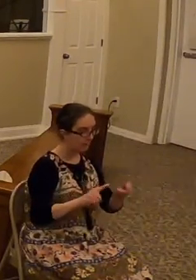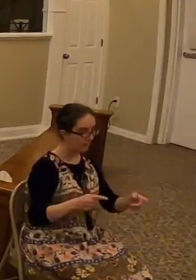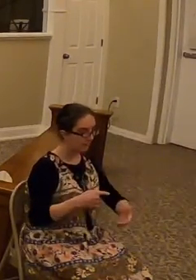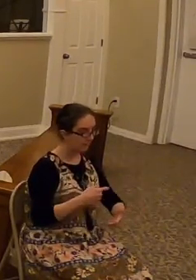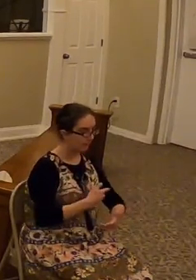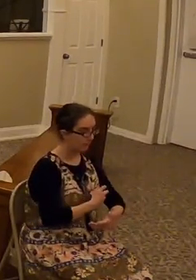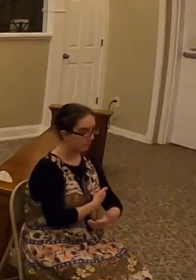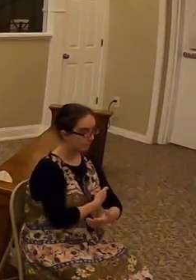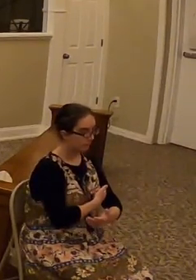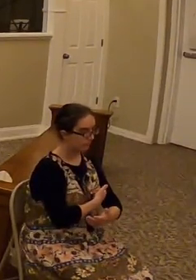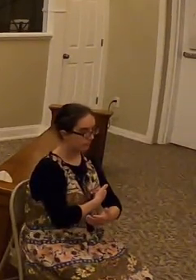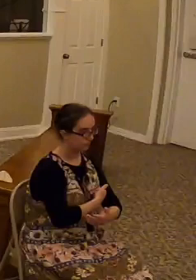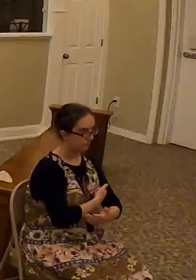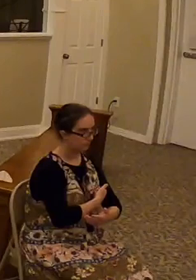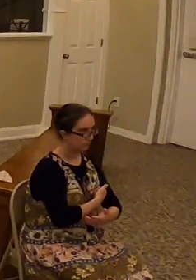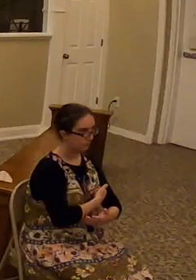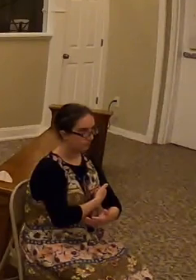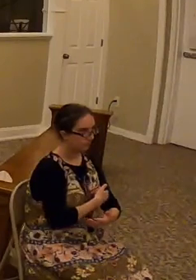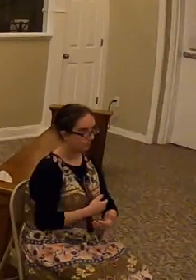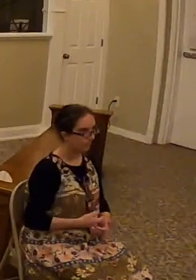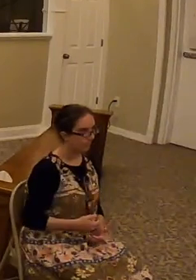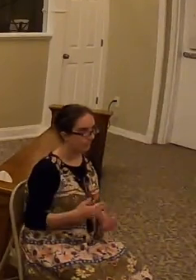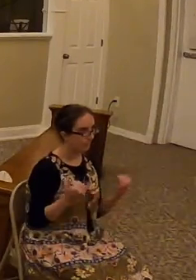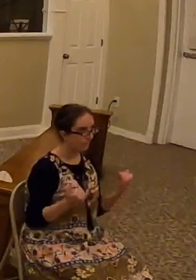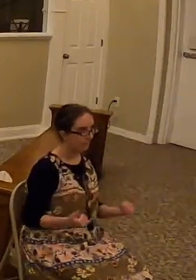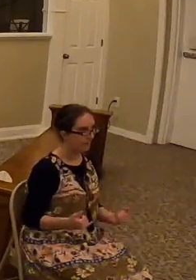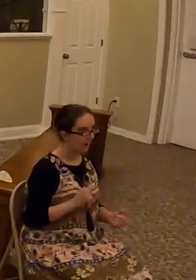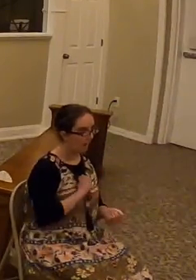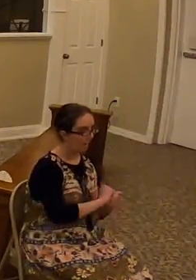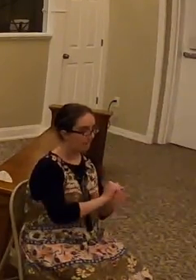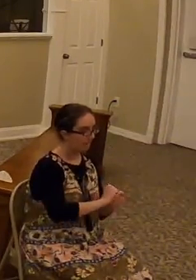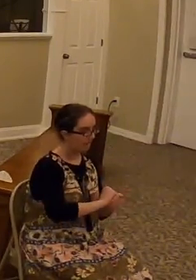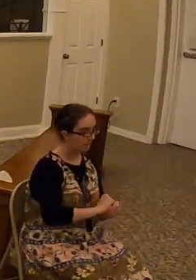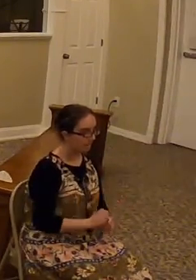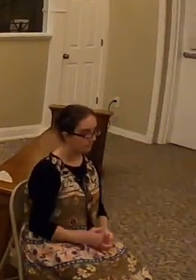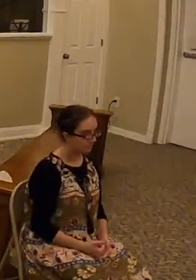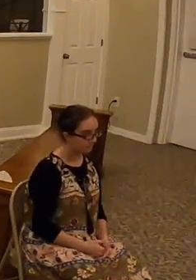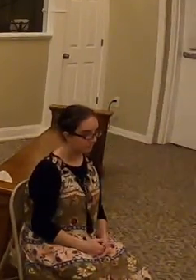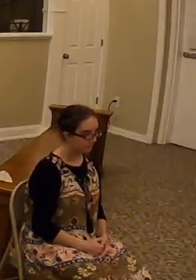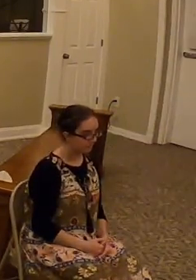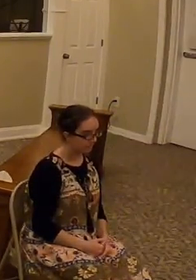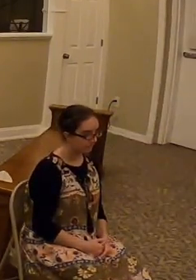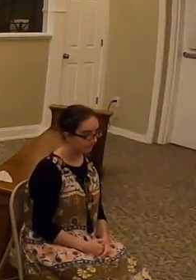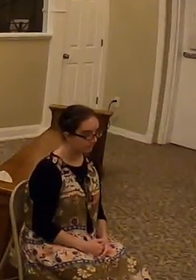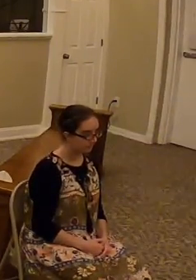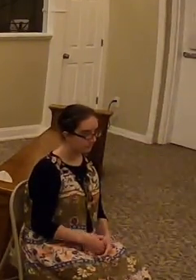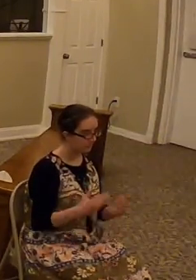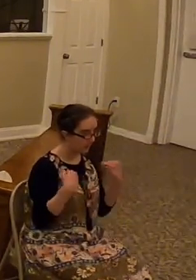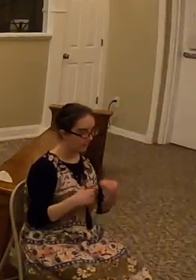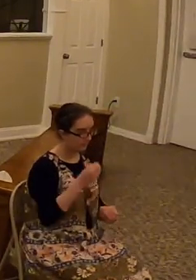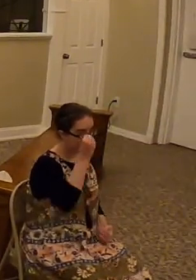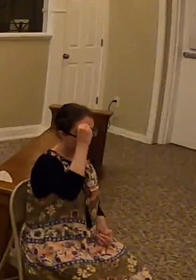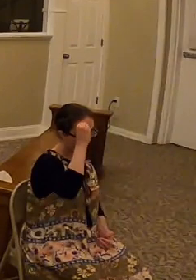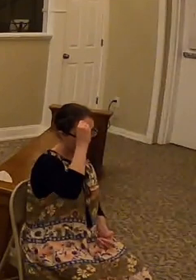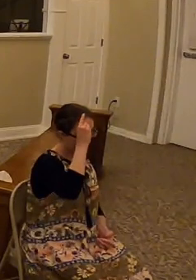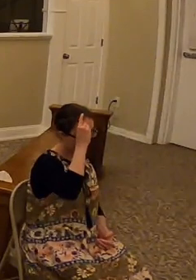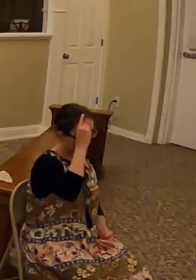different types of drugs." He said, "Now I'm clean." Woo, hallelujah. Amen. You got to